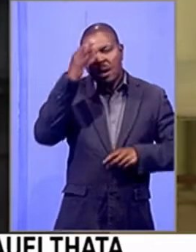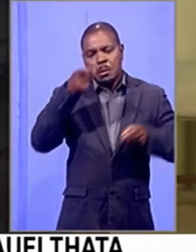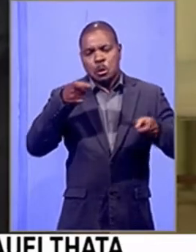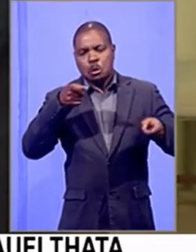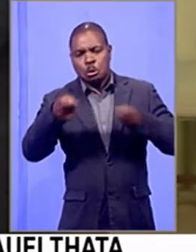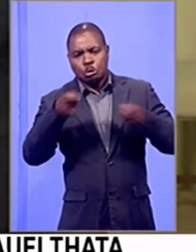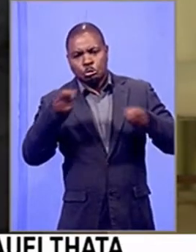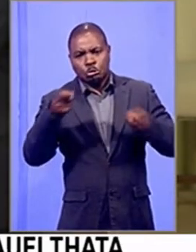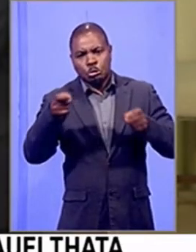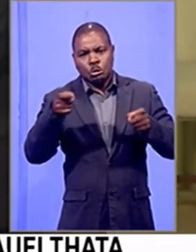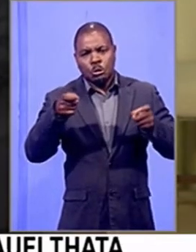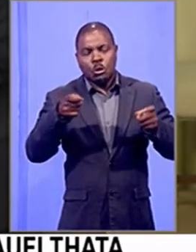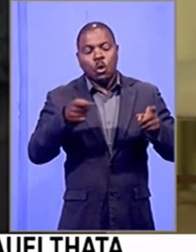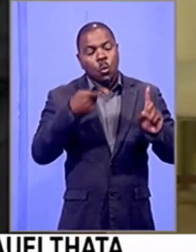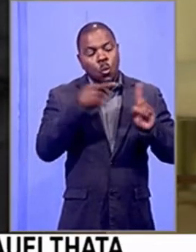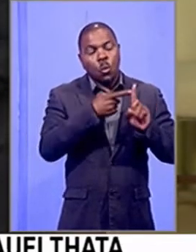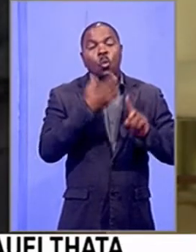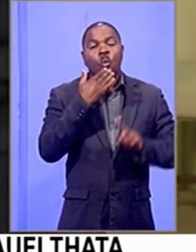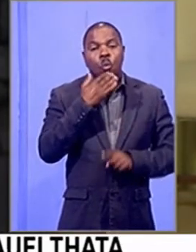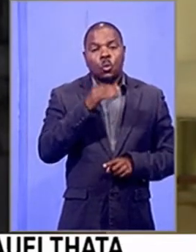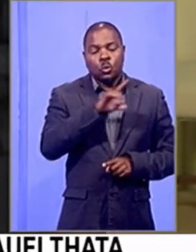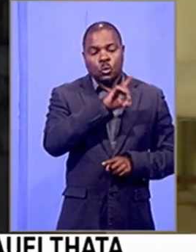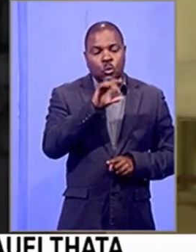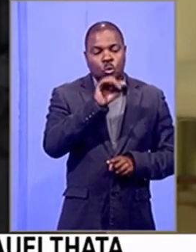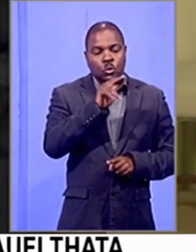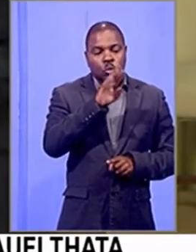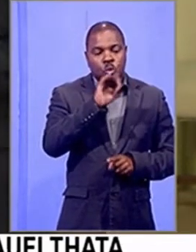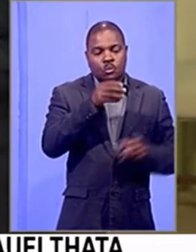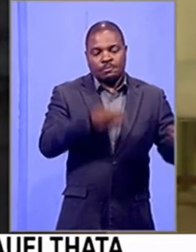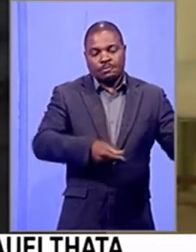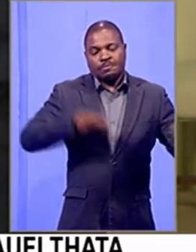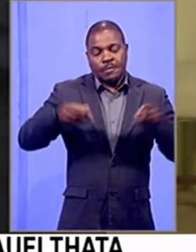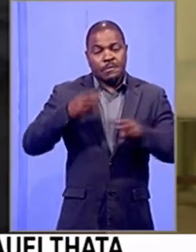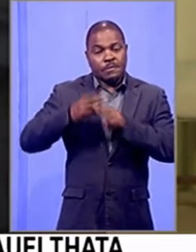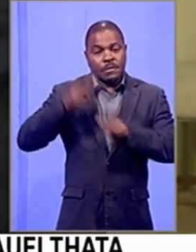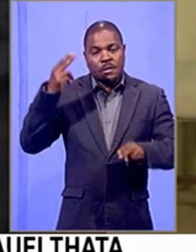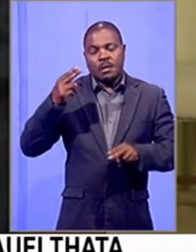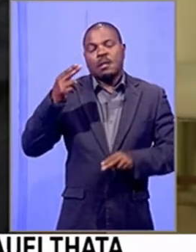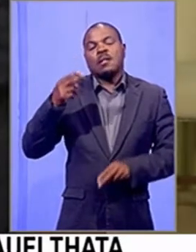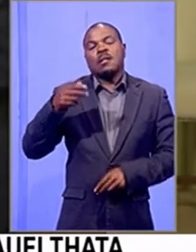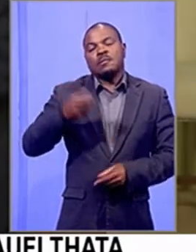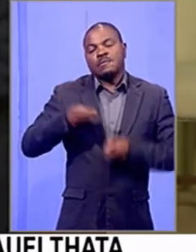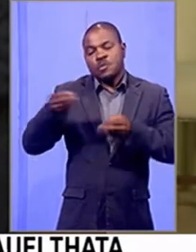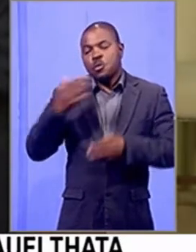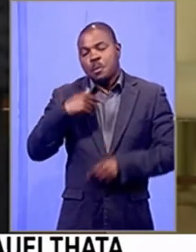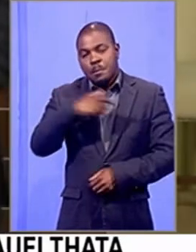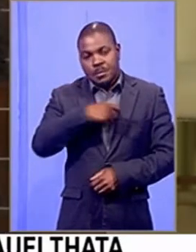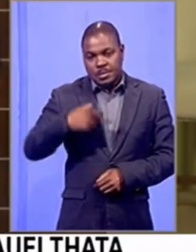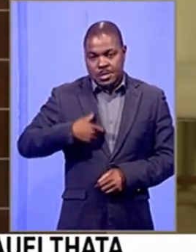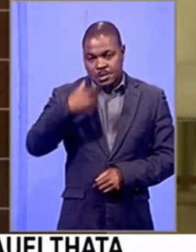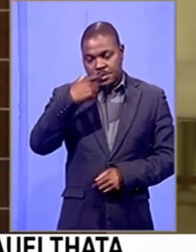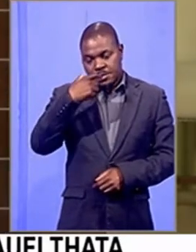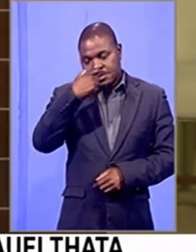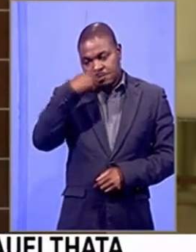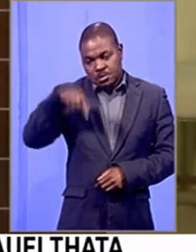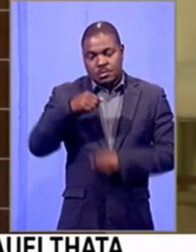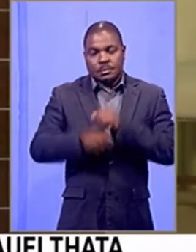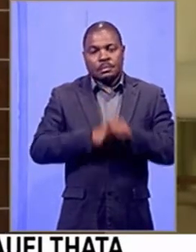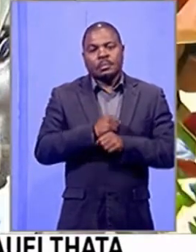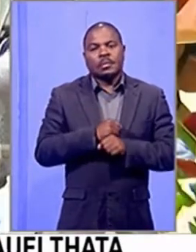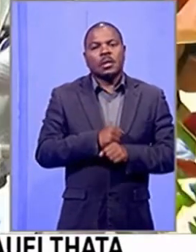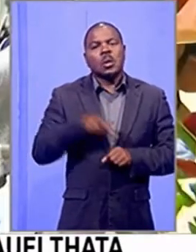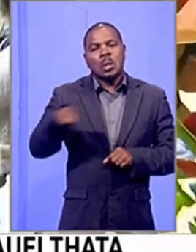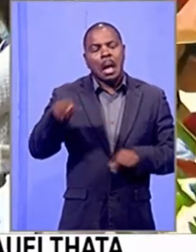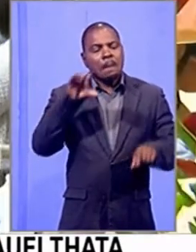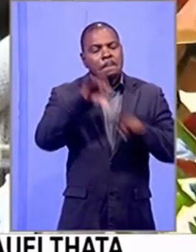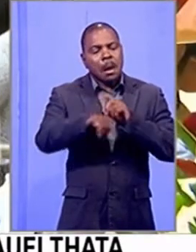tsa mafapha a puso Raymond Zondo o di neetse President Cyril Ramaphosa monongwaga. Komishene e dirile diphitlhelelo ka ga